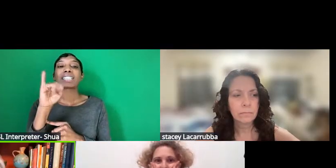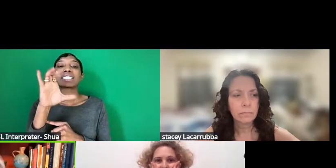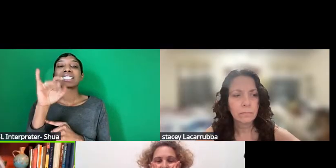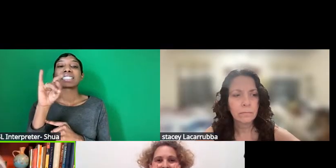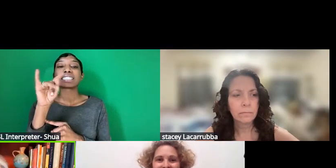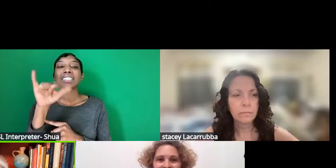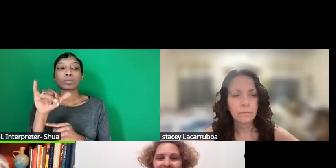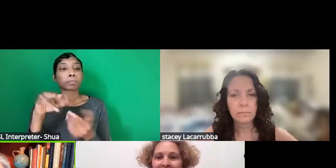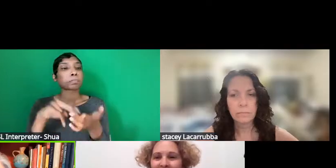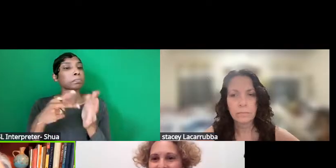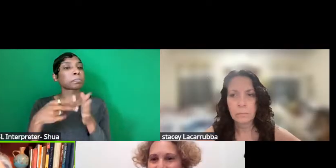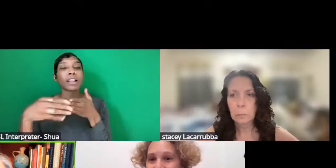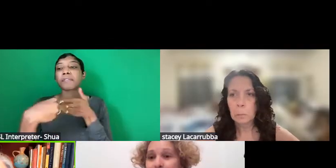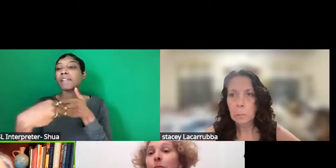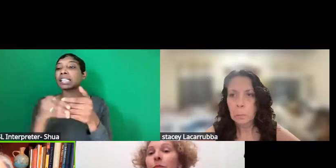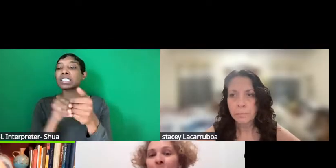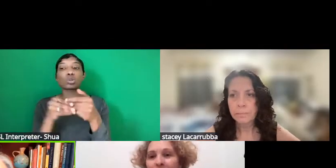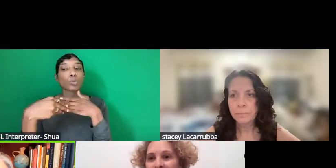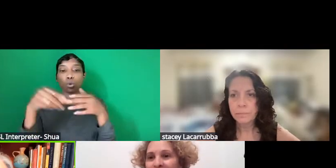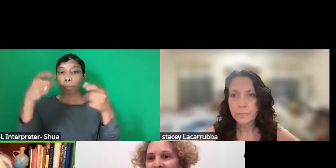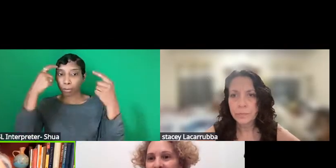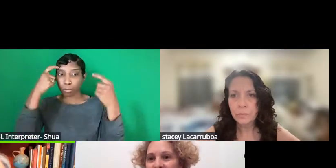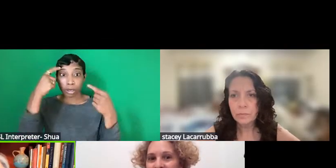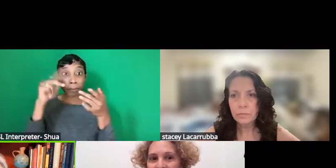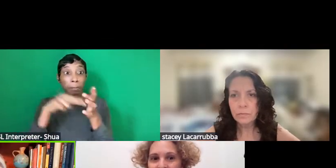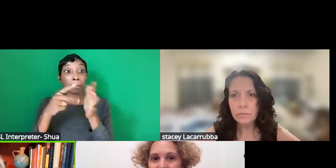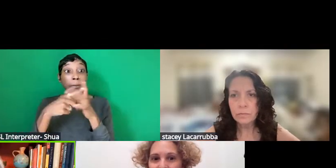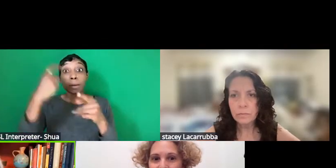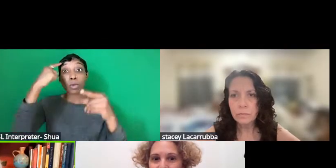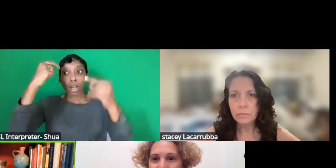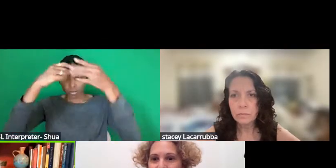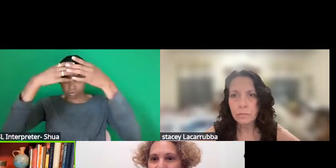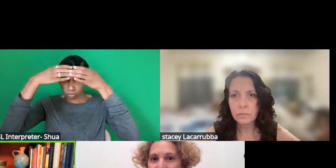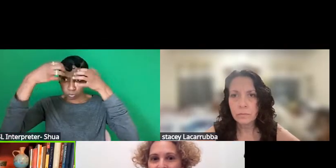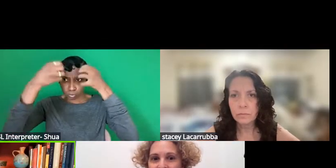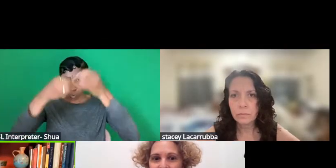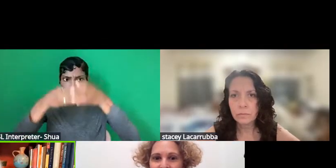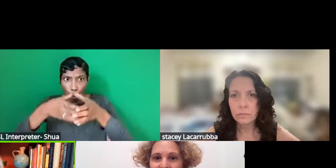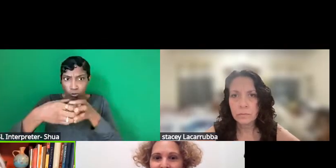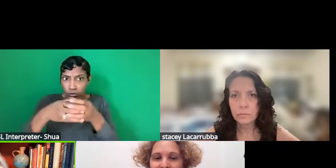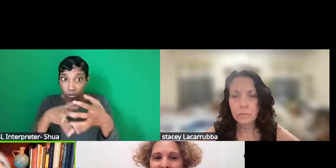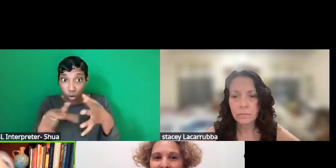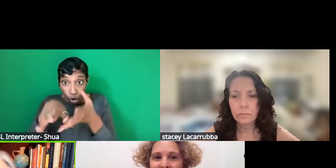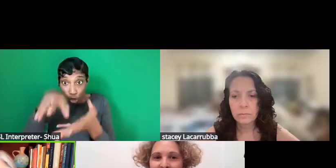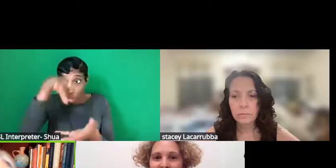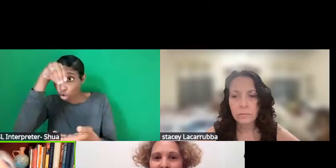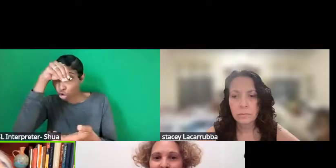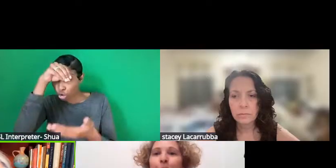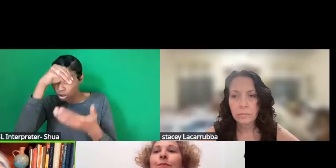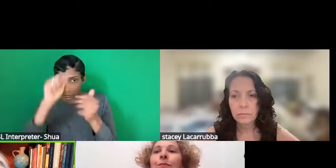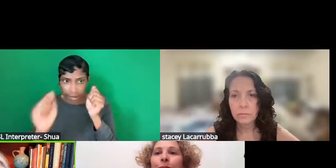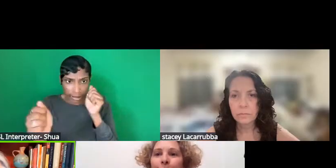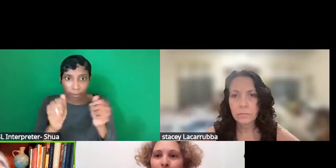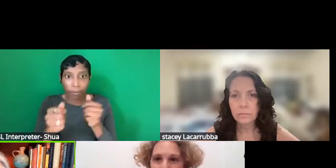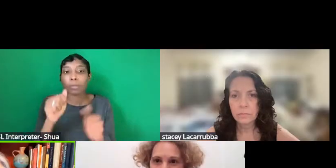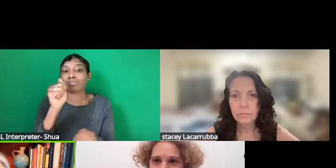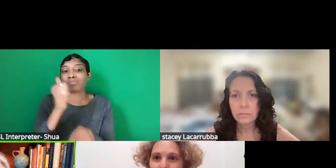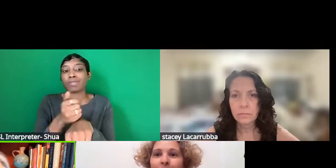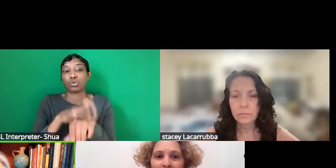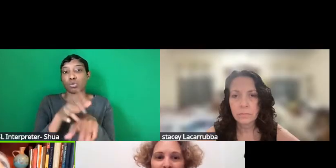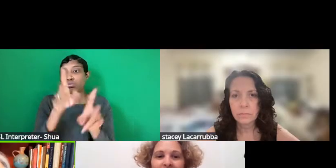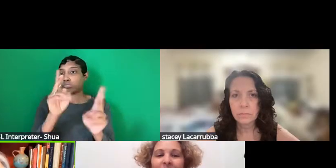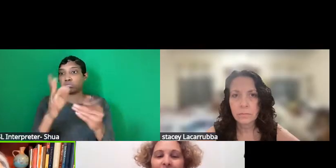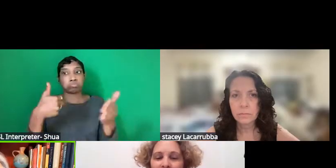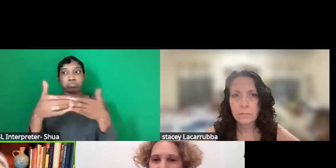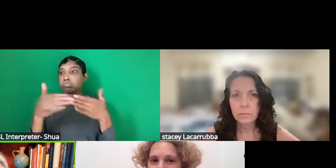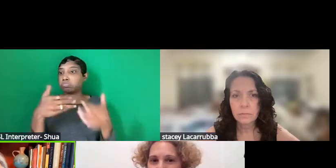basically flexible brain. This is the brain's capacity to learn and adapt regardless of a person's age. This